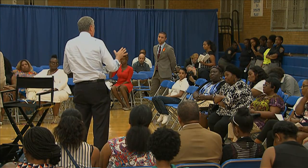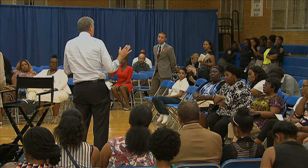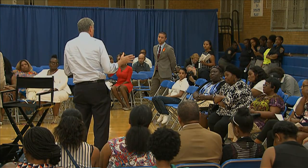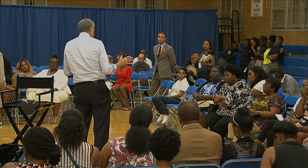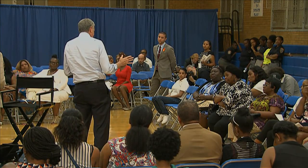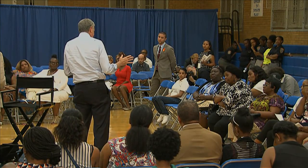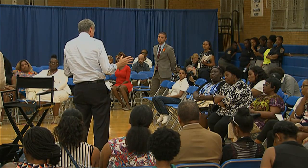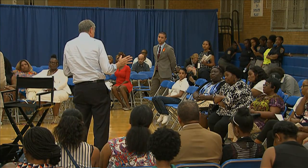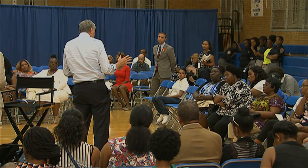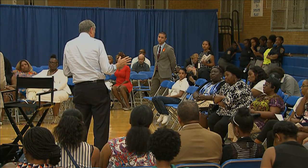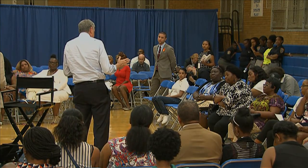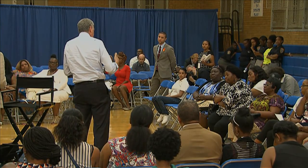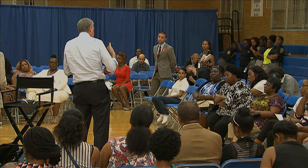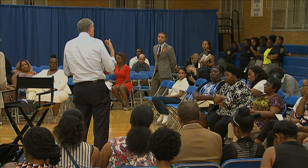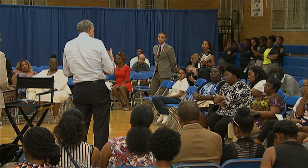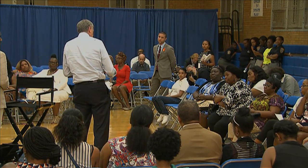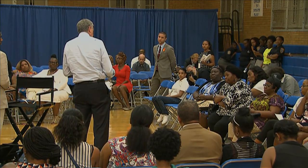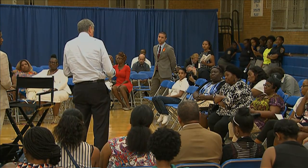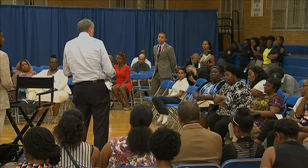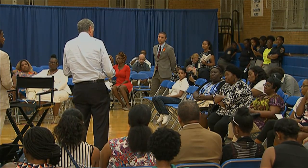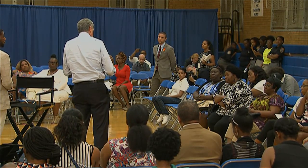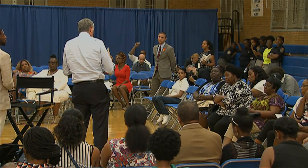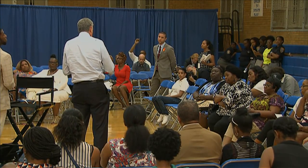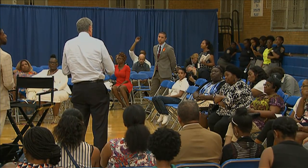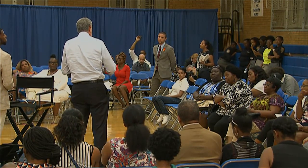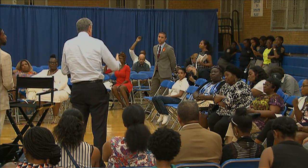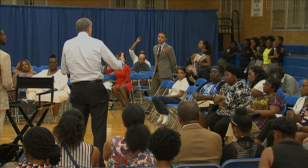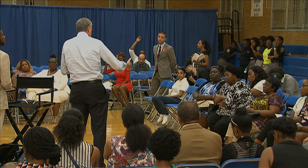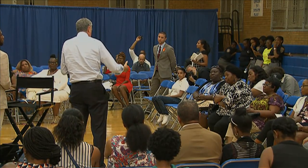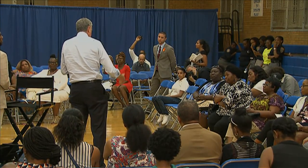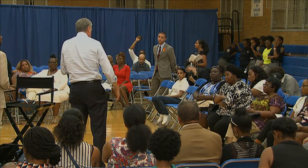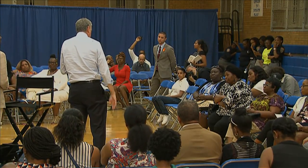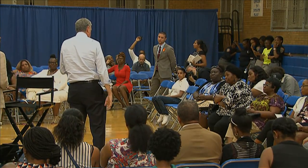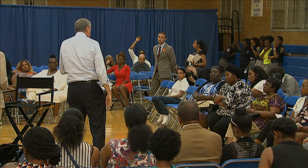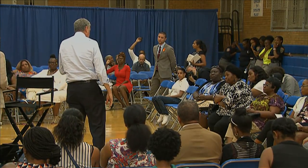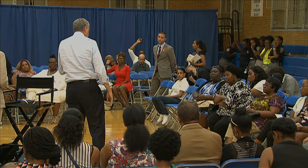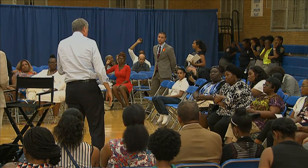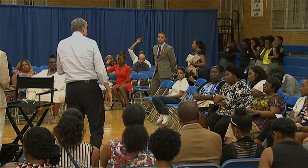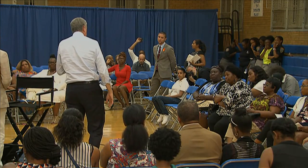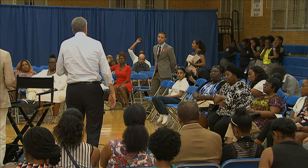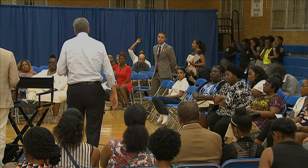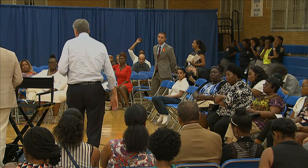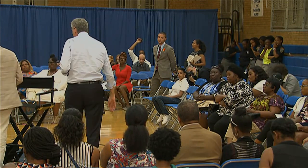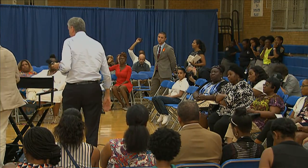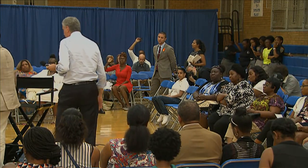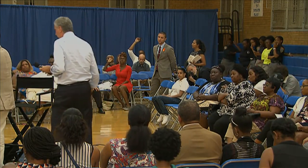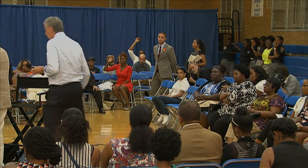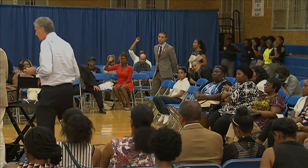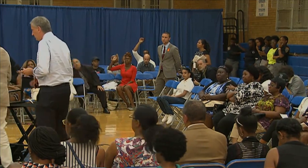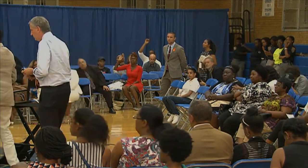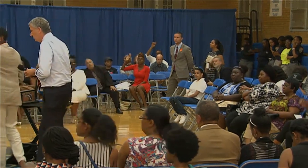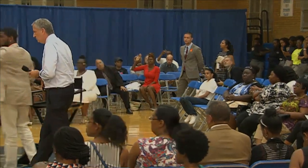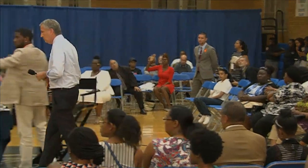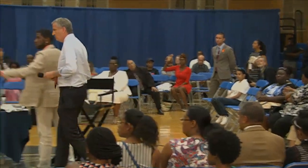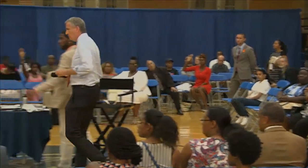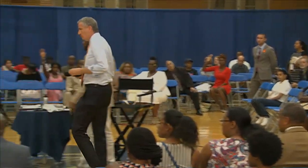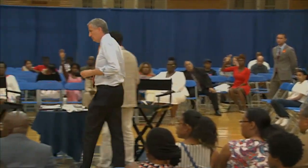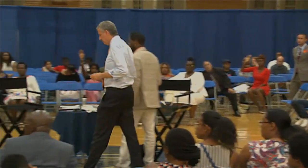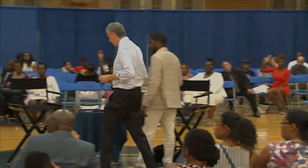you I can't do everything I want to do, but we can do some of the things, and we'll make the decisions of which one we're going to be able to do.